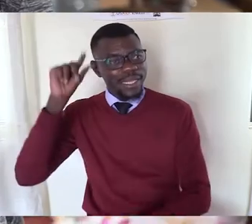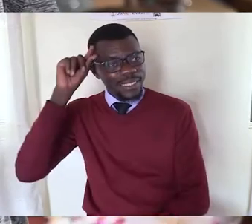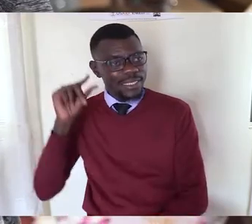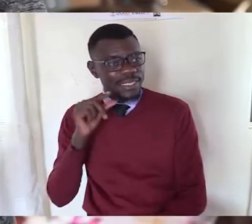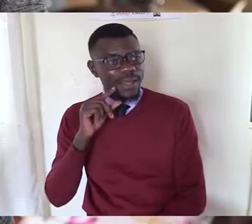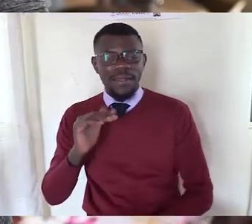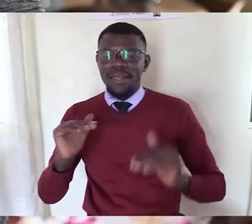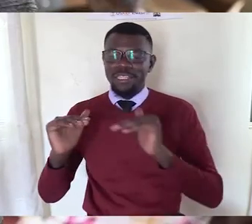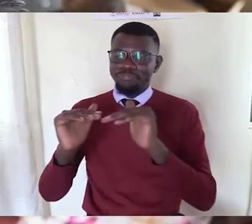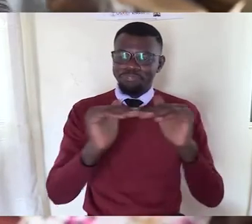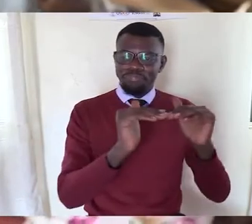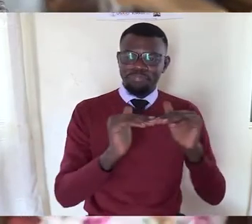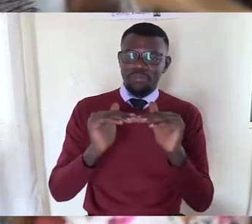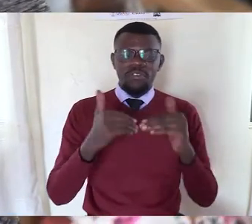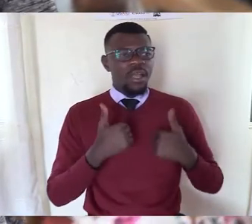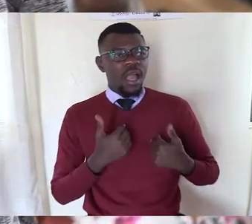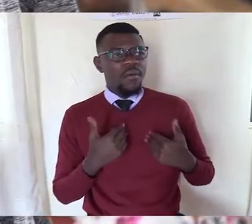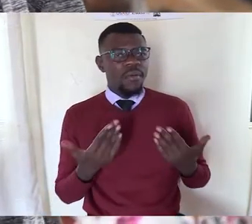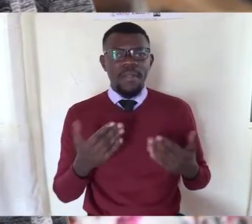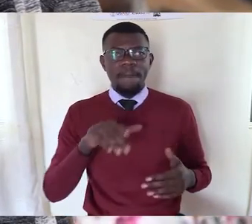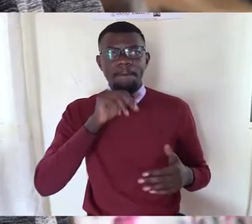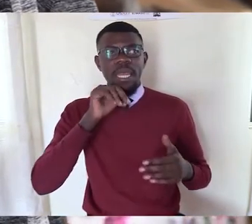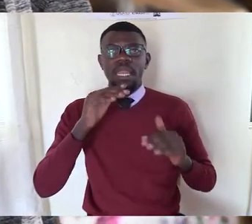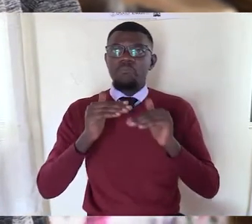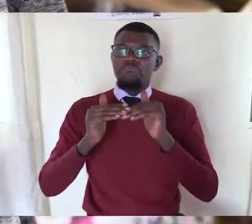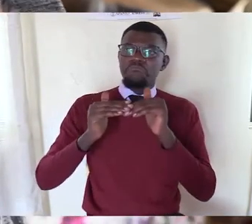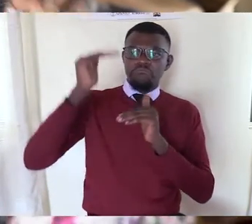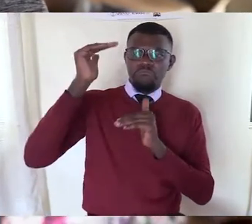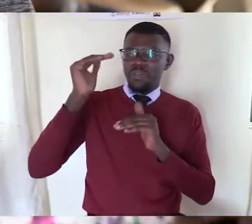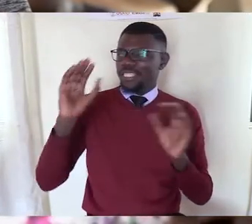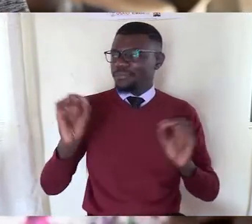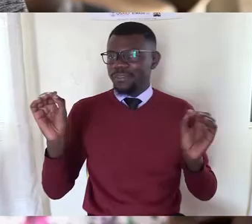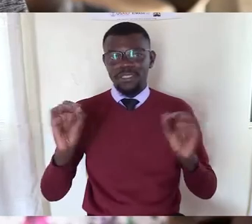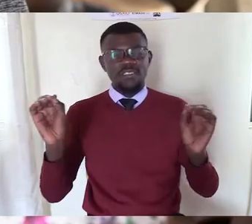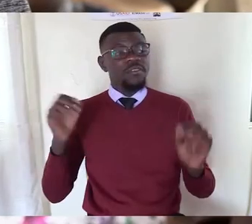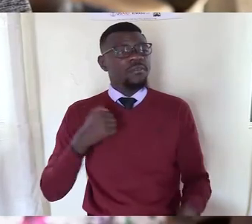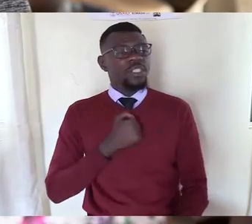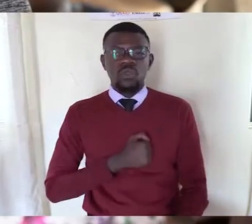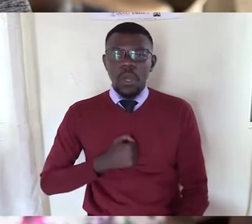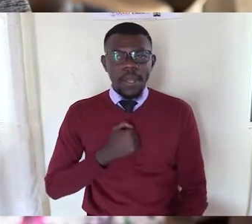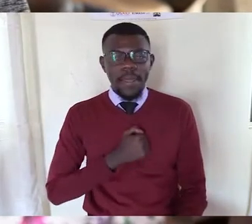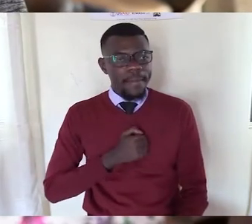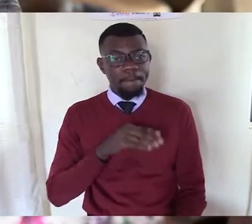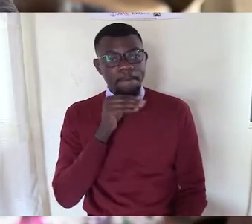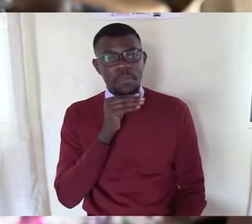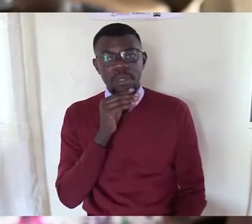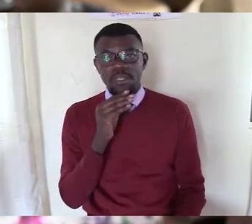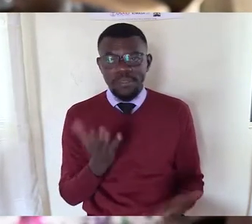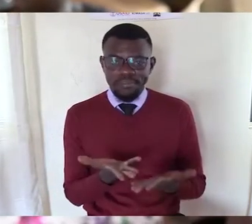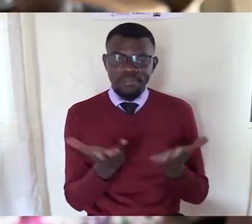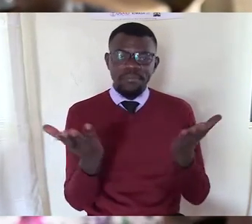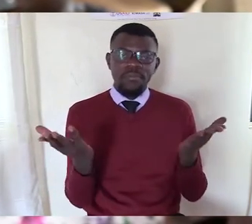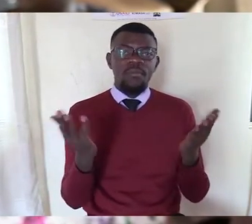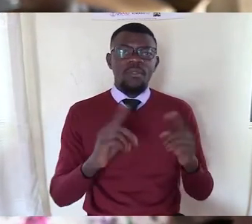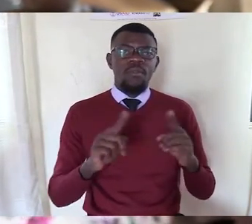balance that will not be overwhelmed by the patriarchy. I am sorry for the men who are here, but it happened.